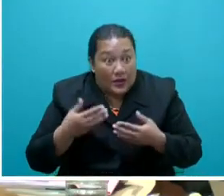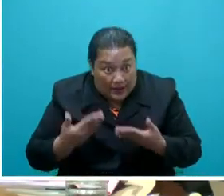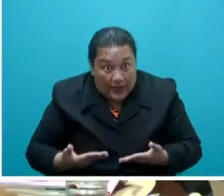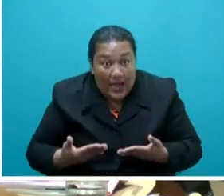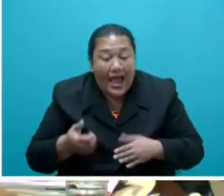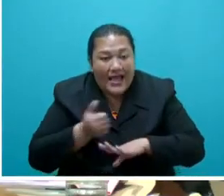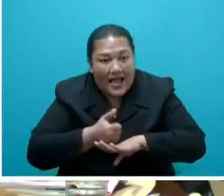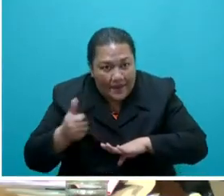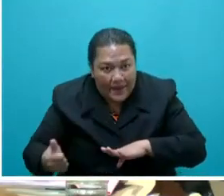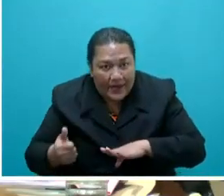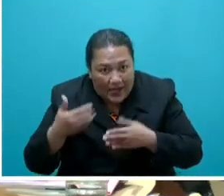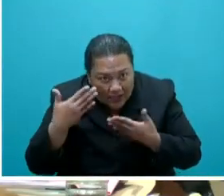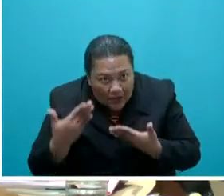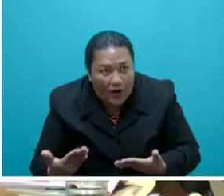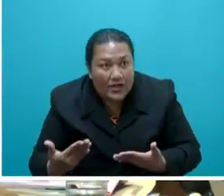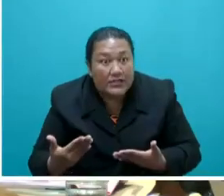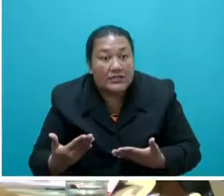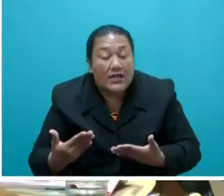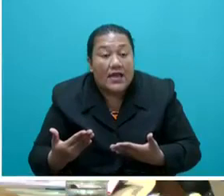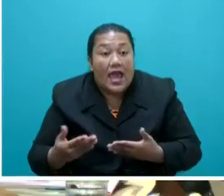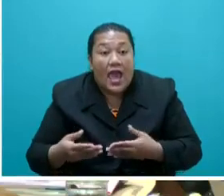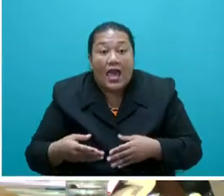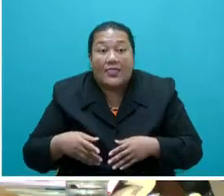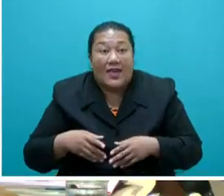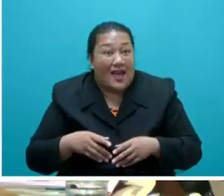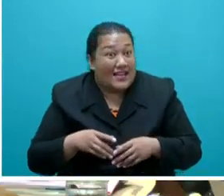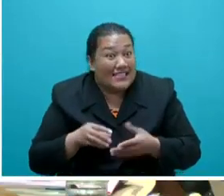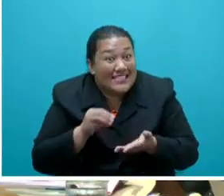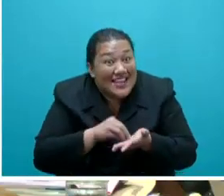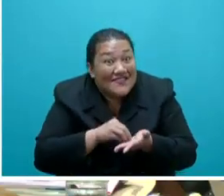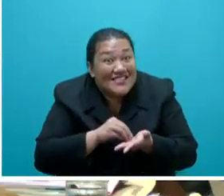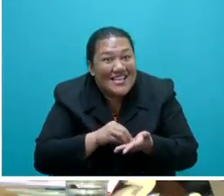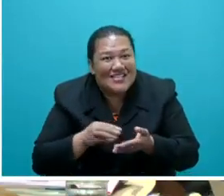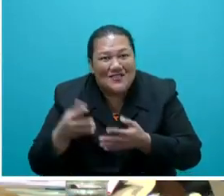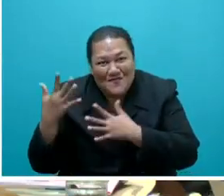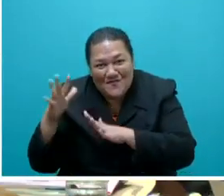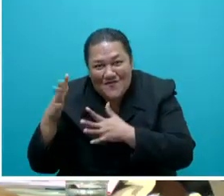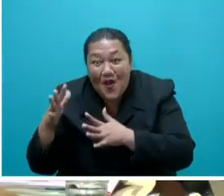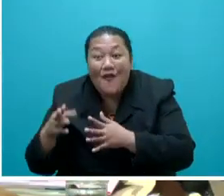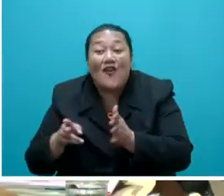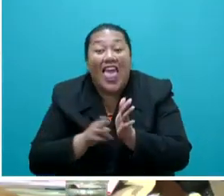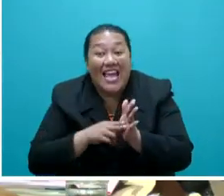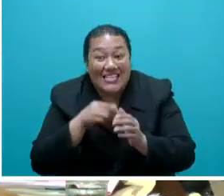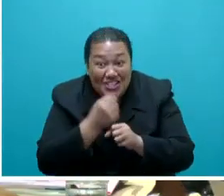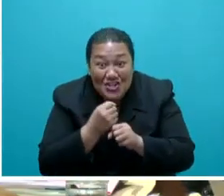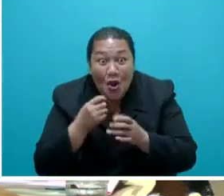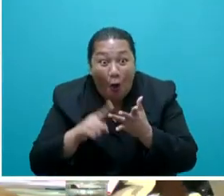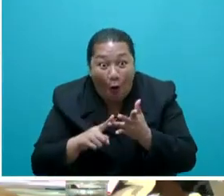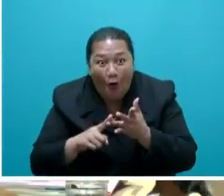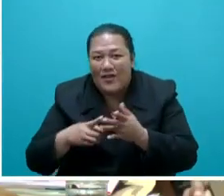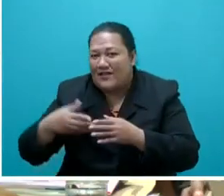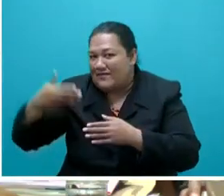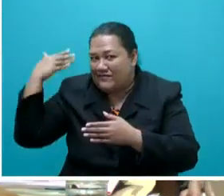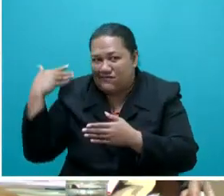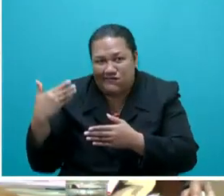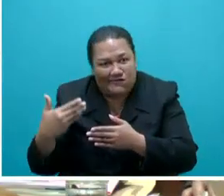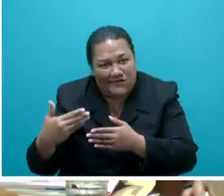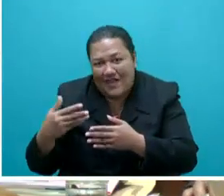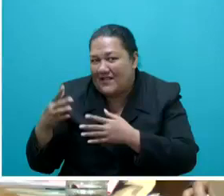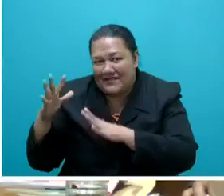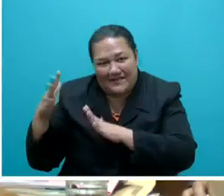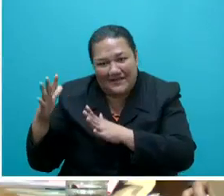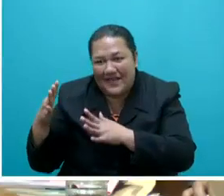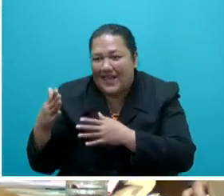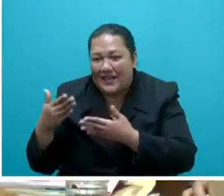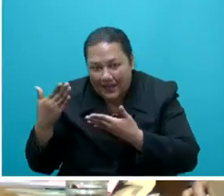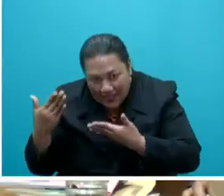sterling services provided by non-government organizations in response services over the years. The National Plan of Action to